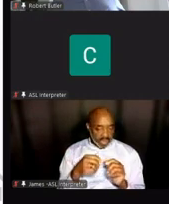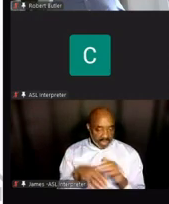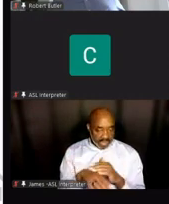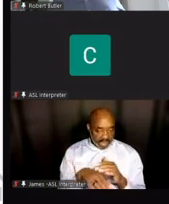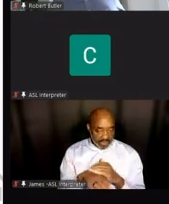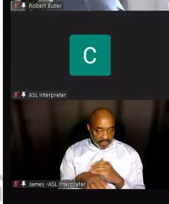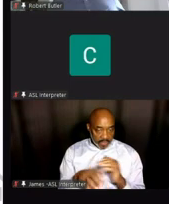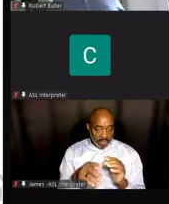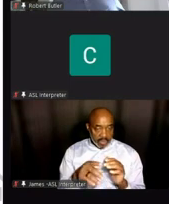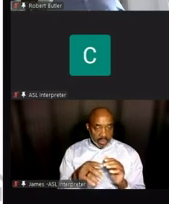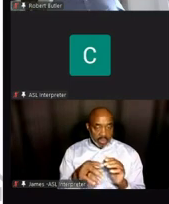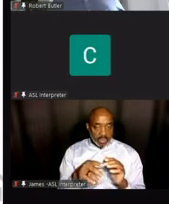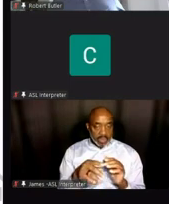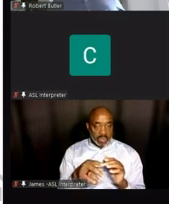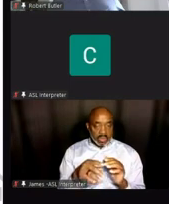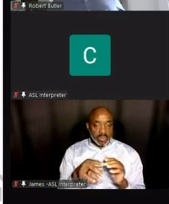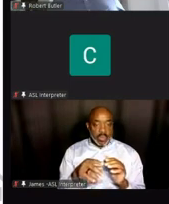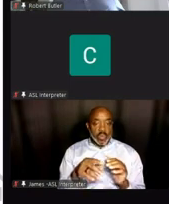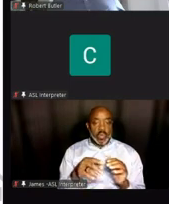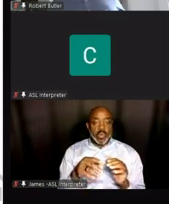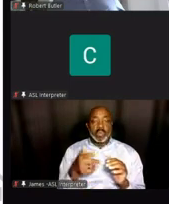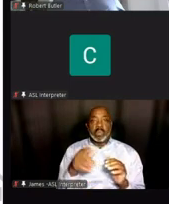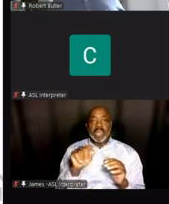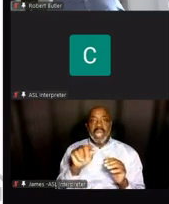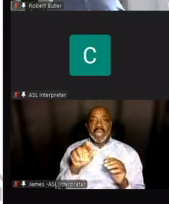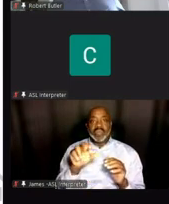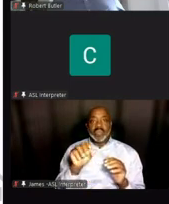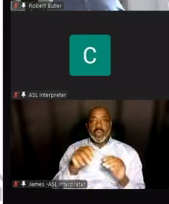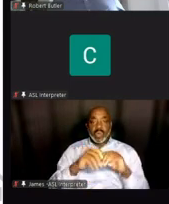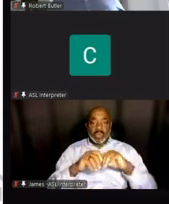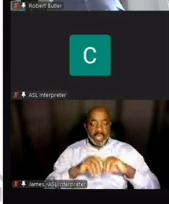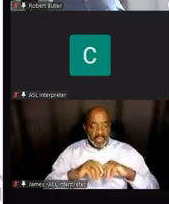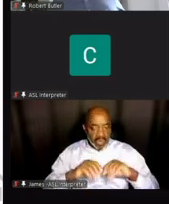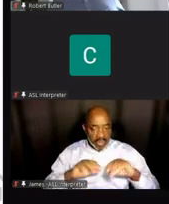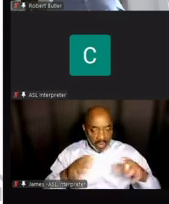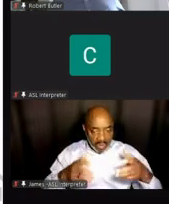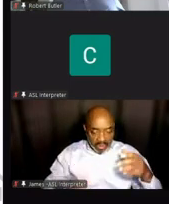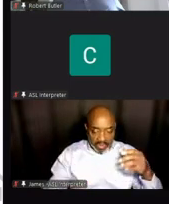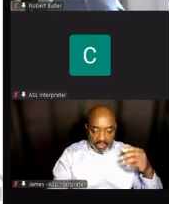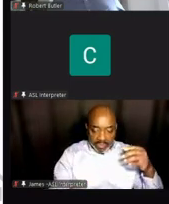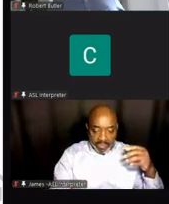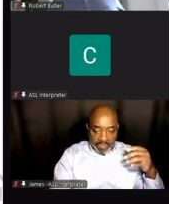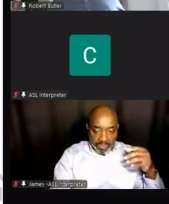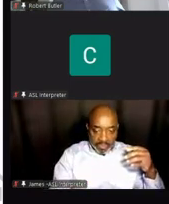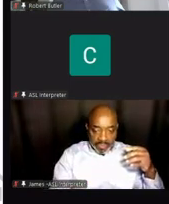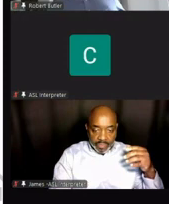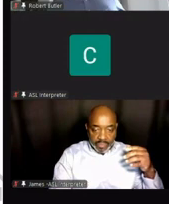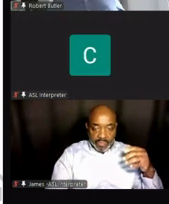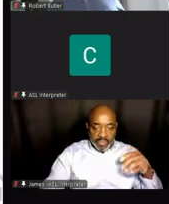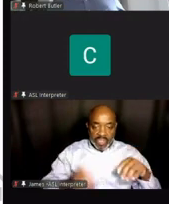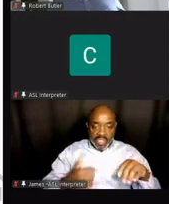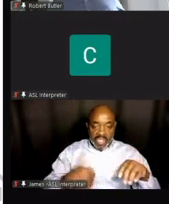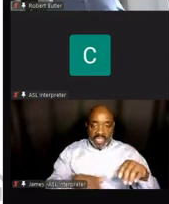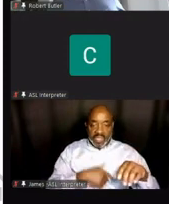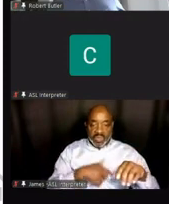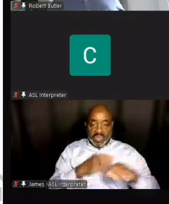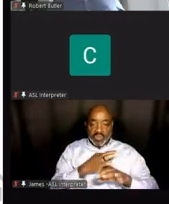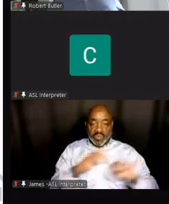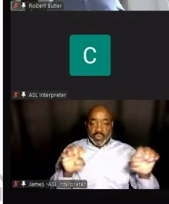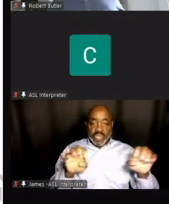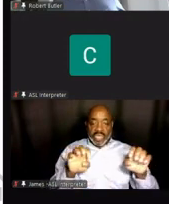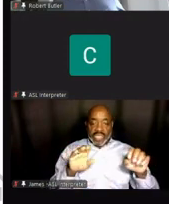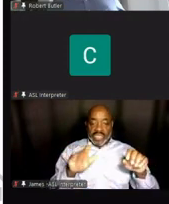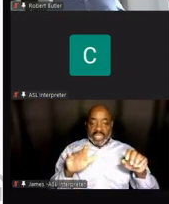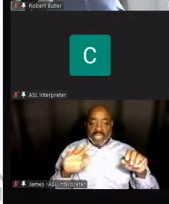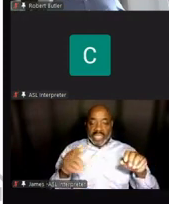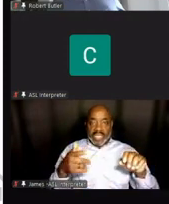platforms. So it's our position that if we just drop in these freestanding platforms and we